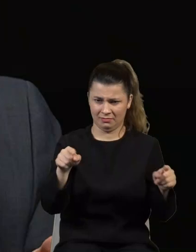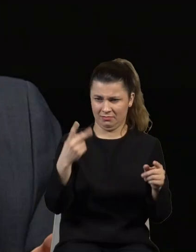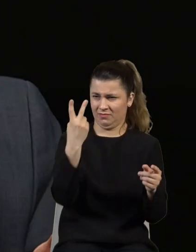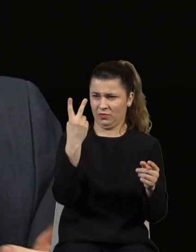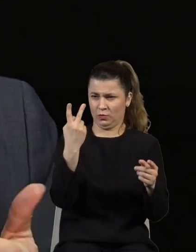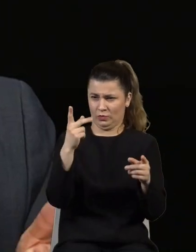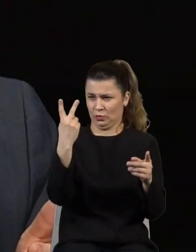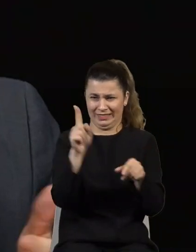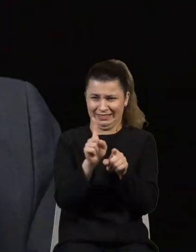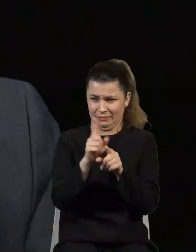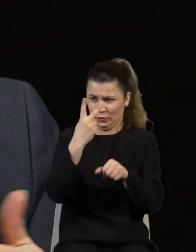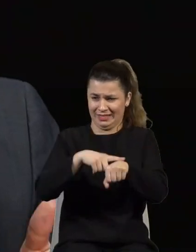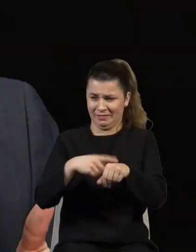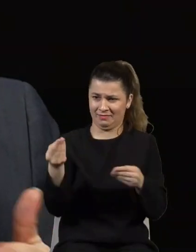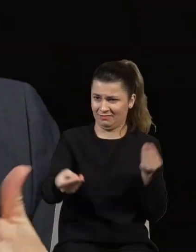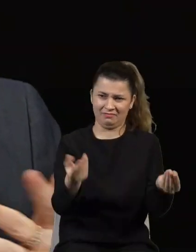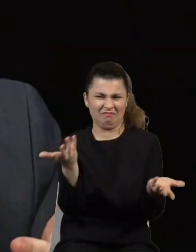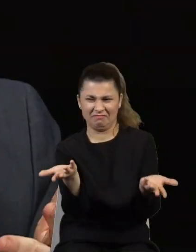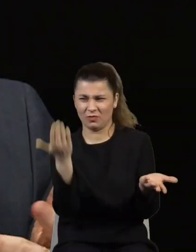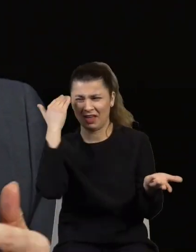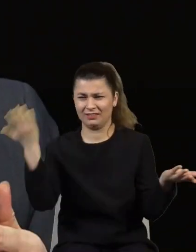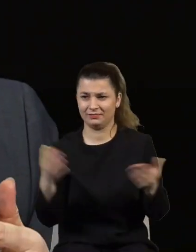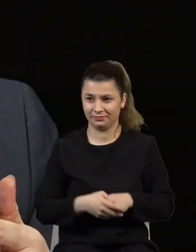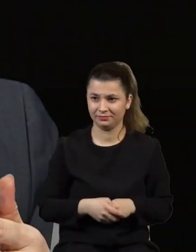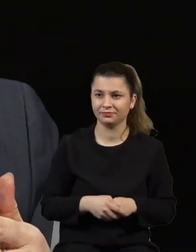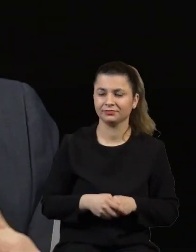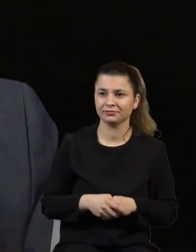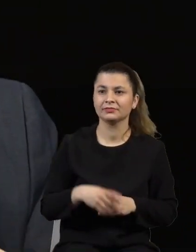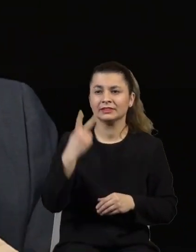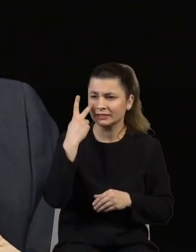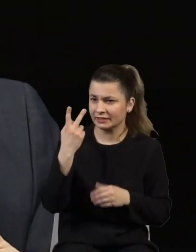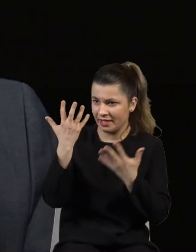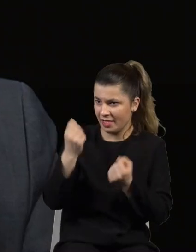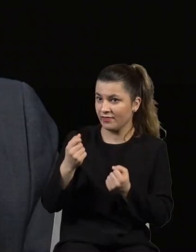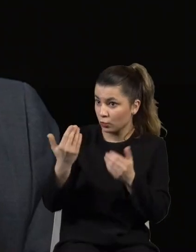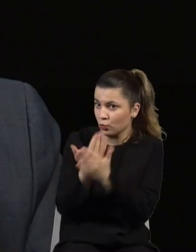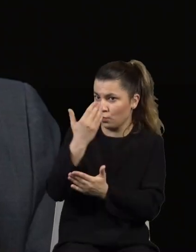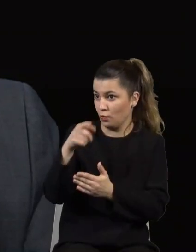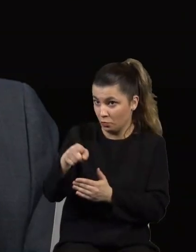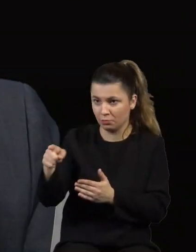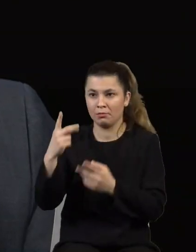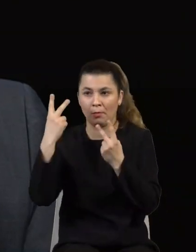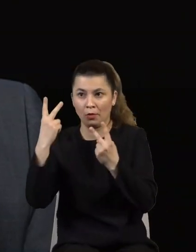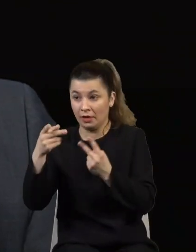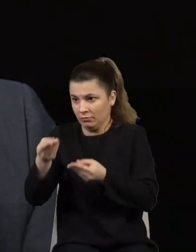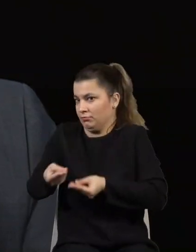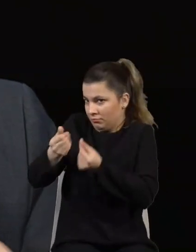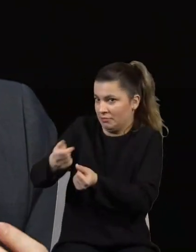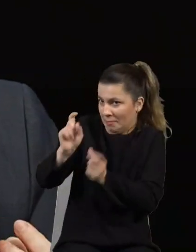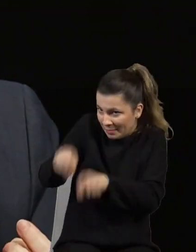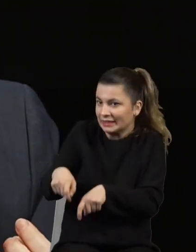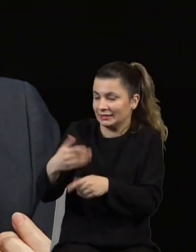areas that will be further elaborated to take into account the concerns